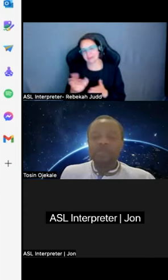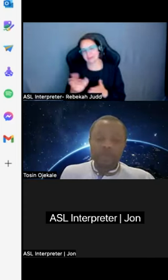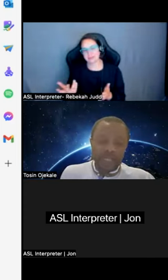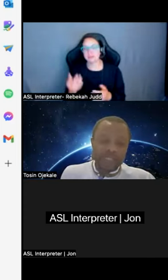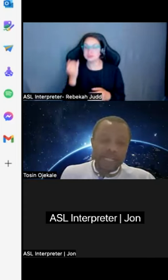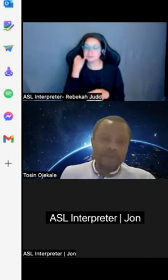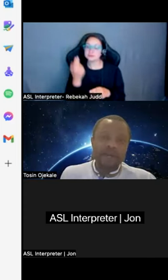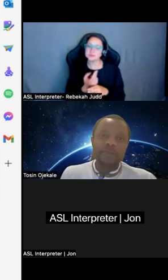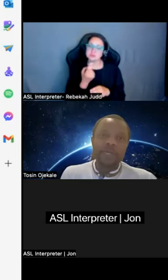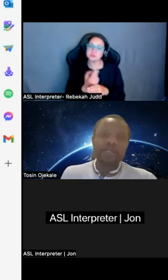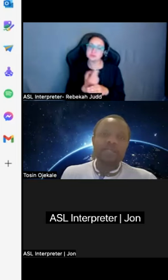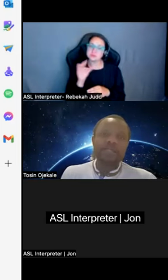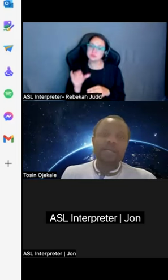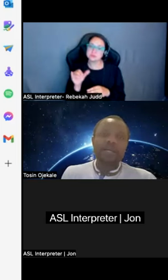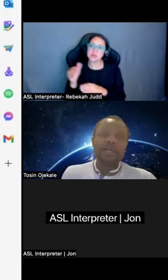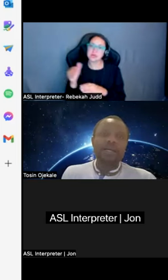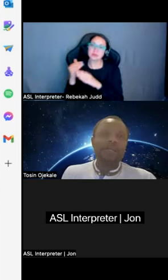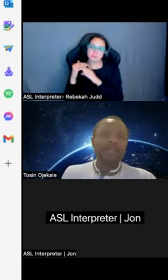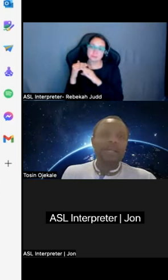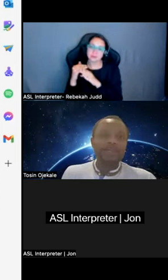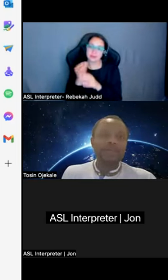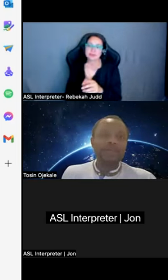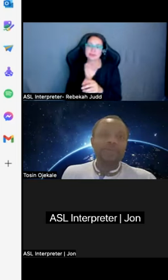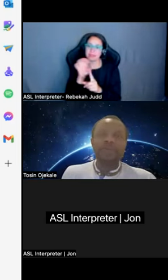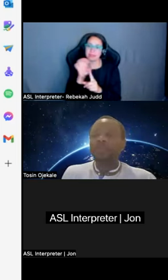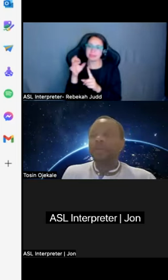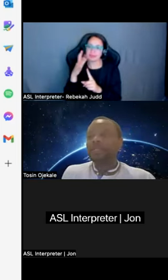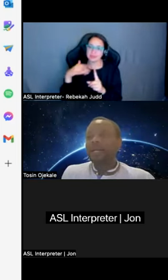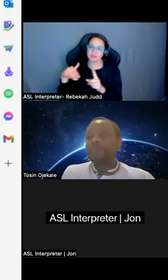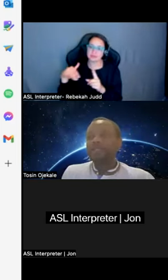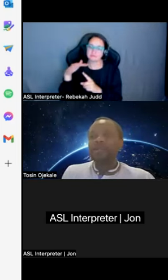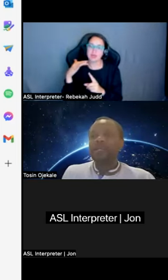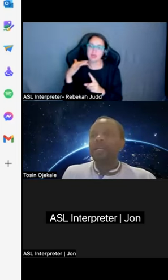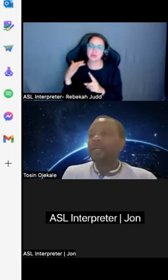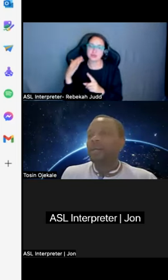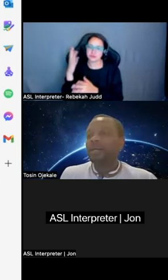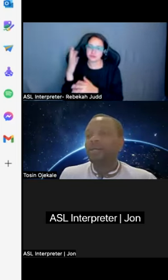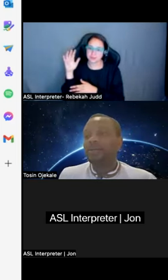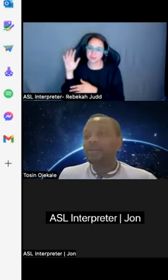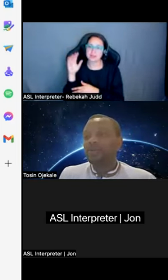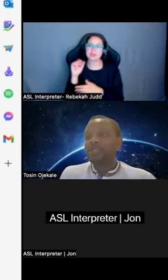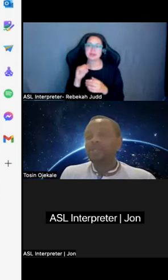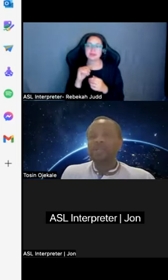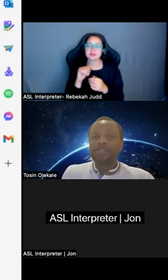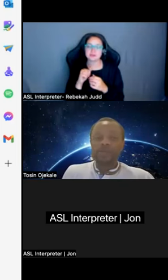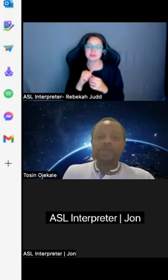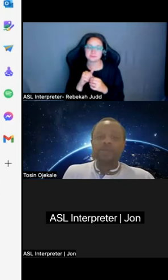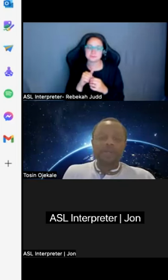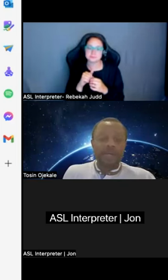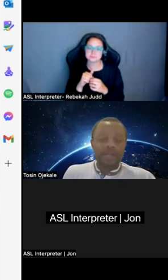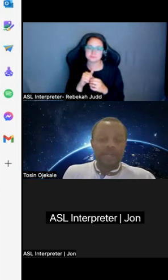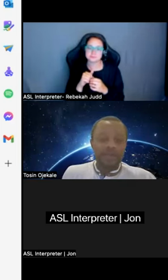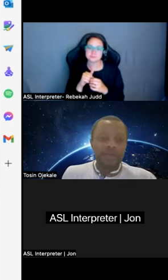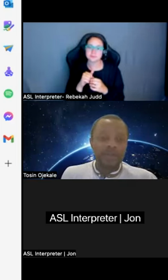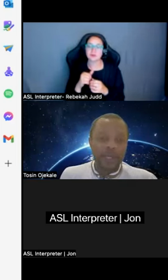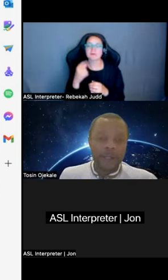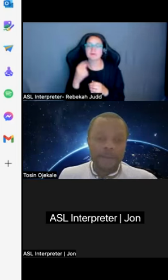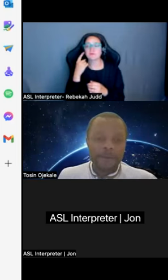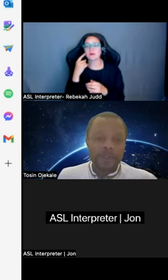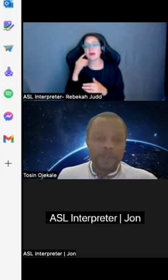you protect the environment against those two elements that I mentioned earlier, ozone depletion and the other